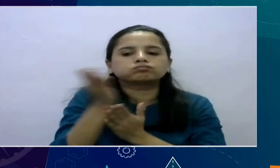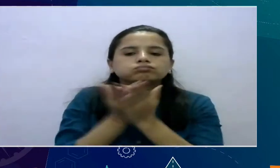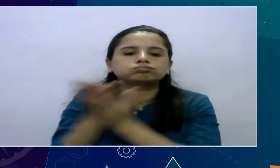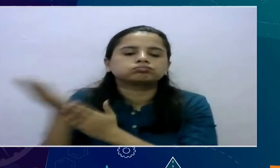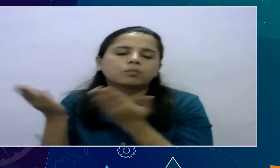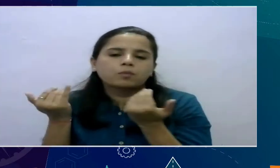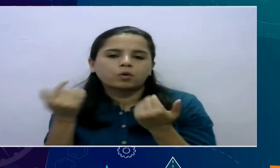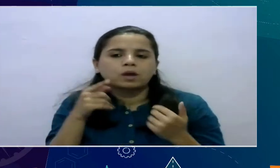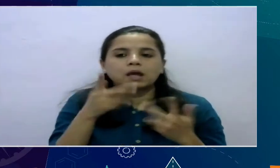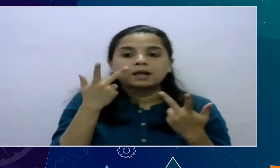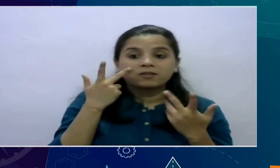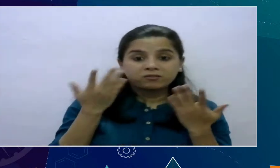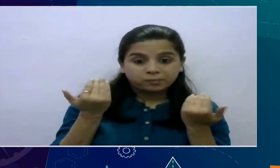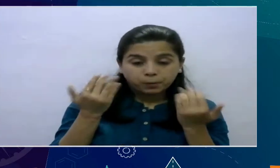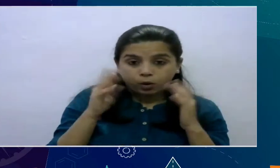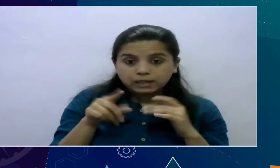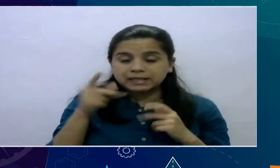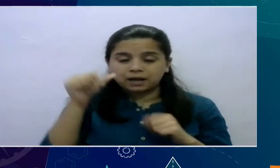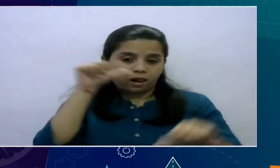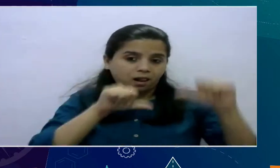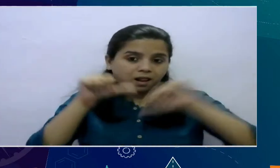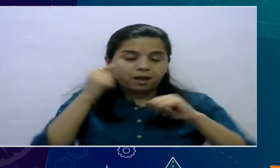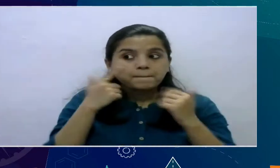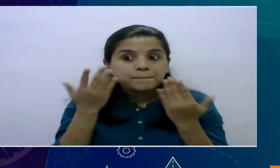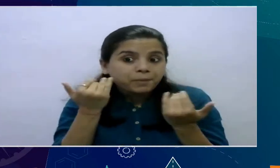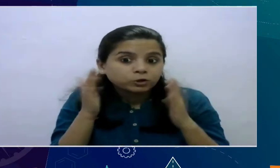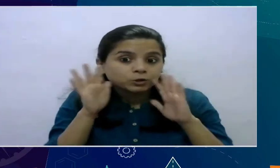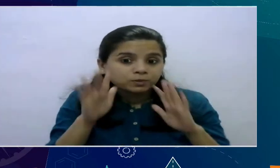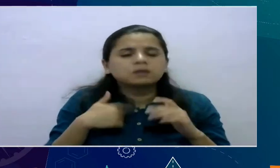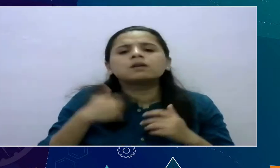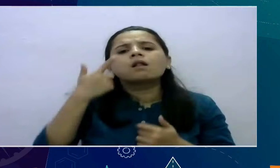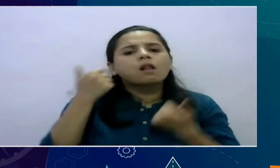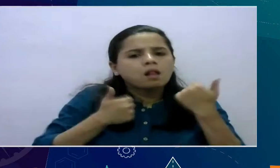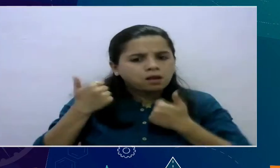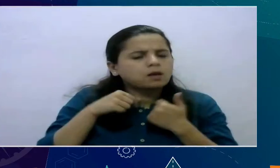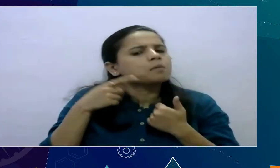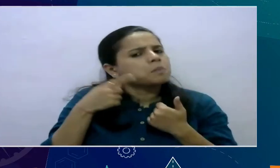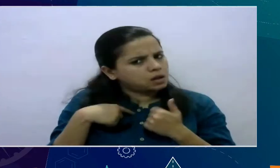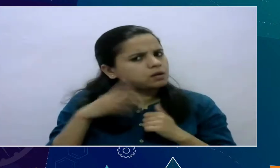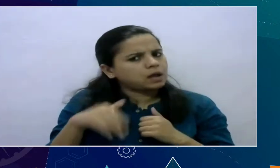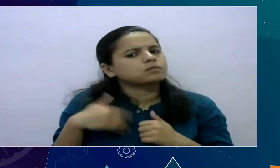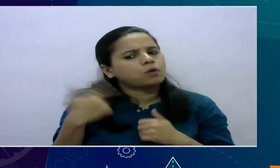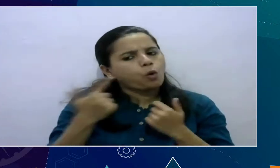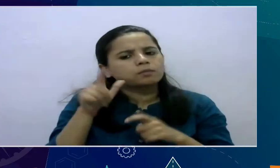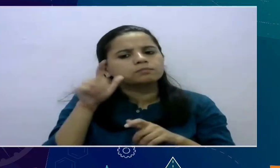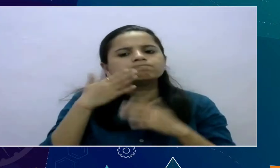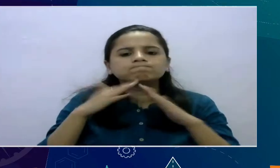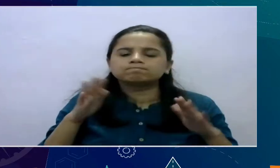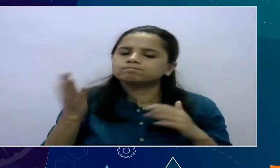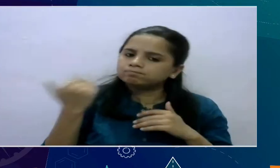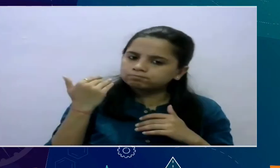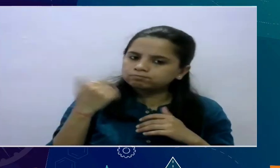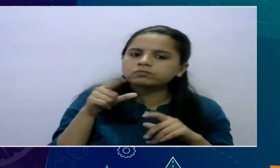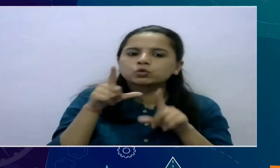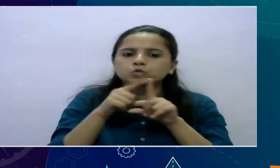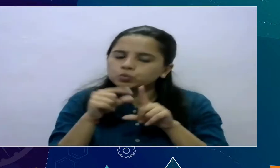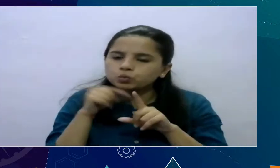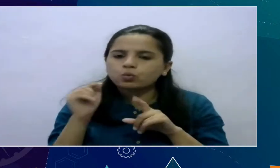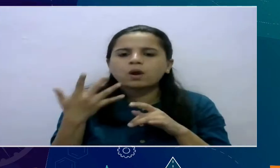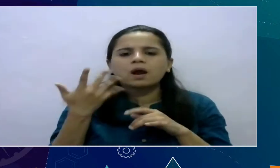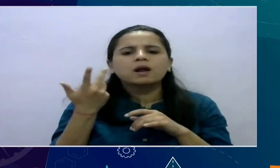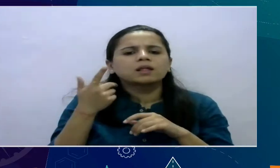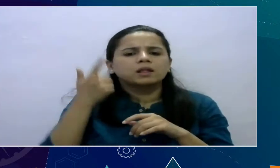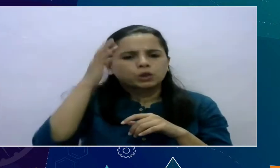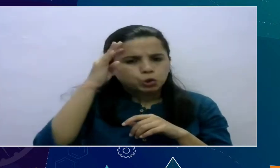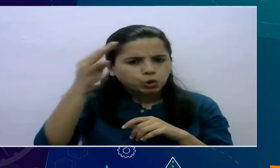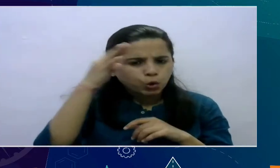wherever there is a scope of such kind of experimentation, we do try to introduce such kind of things. Or if it is quite a factual and theoretical, then